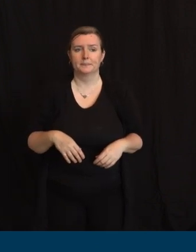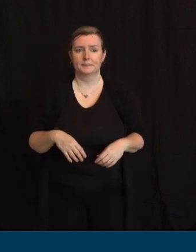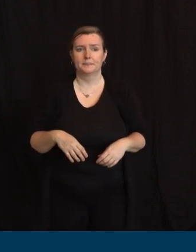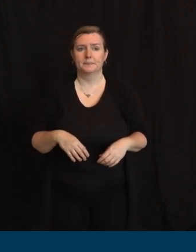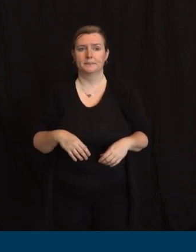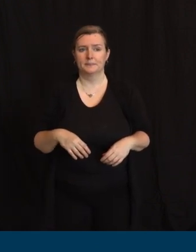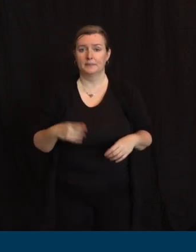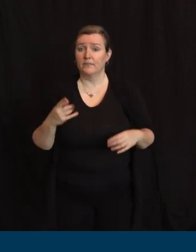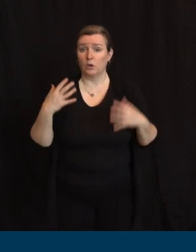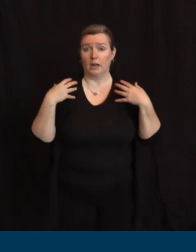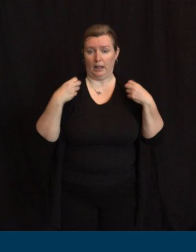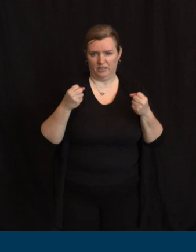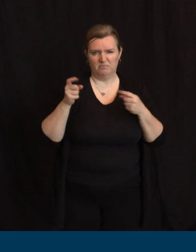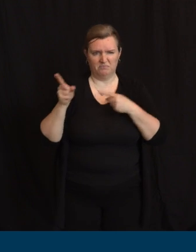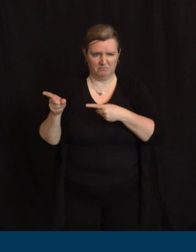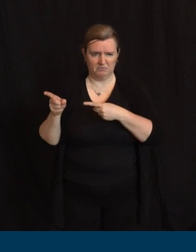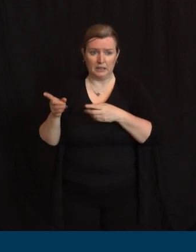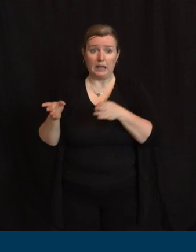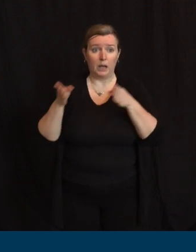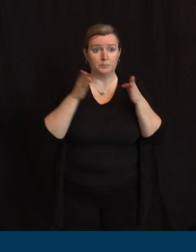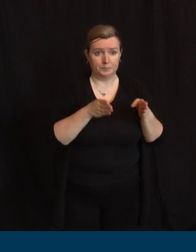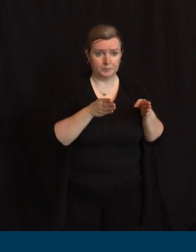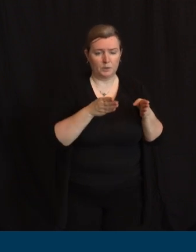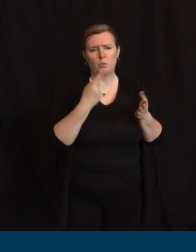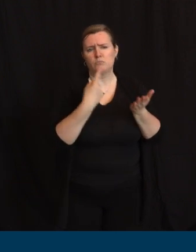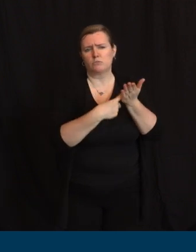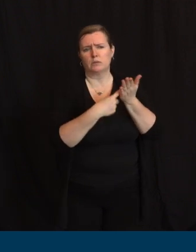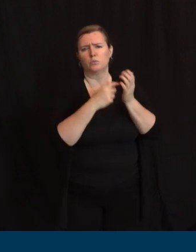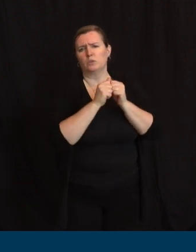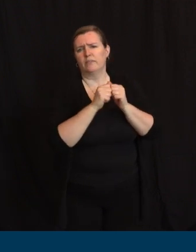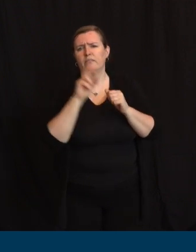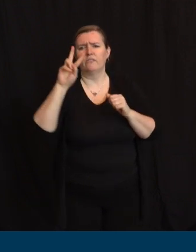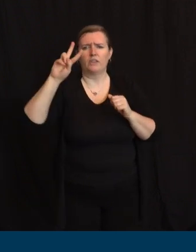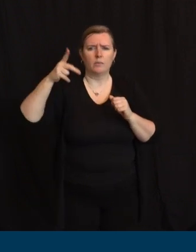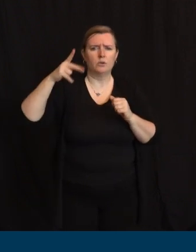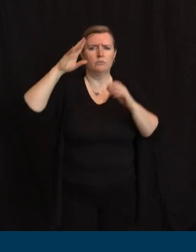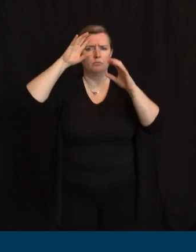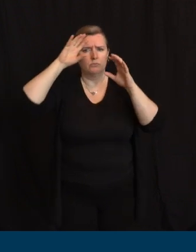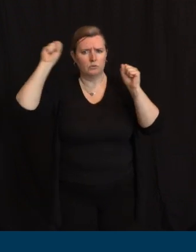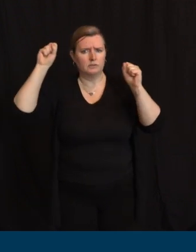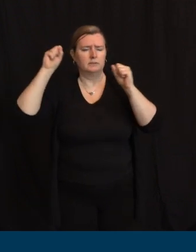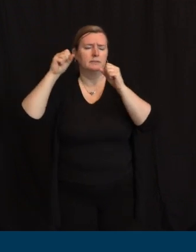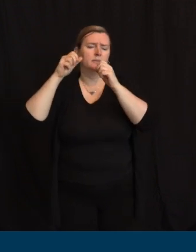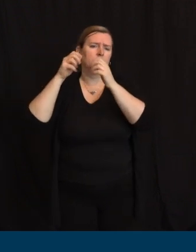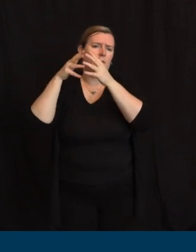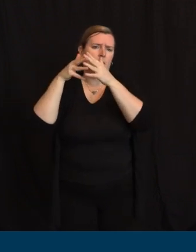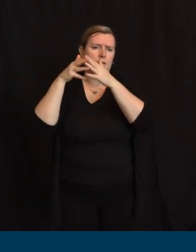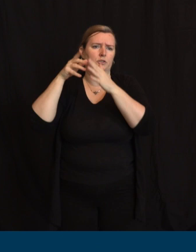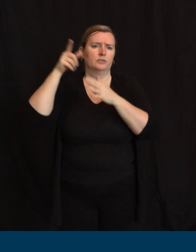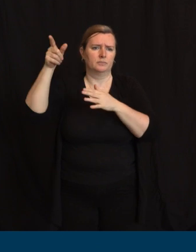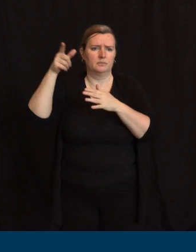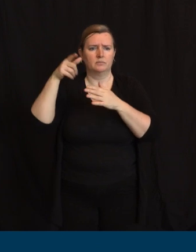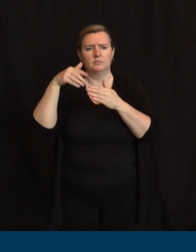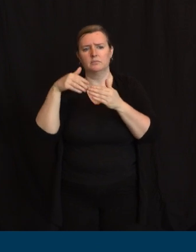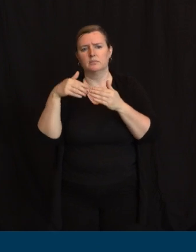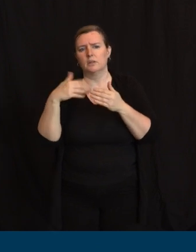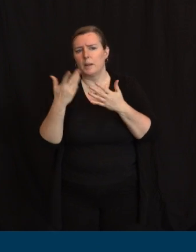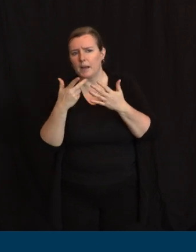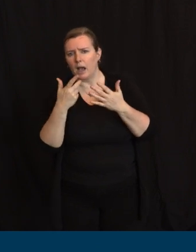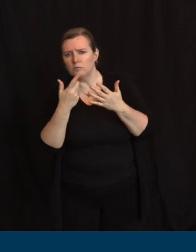is in our team and with our regional partners. We need robust healthcare infrastructure in